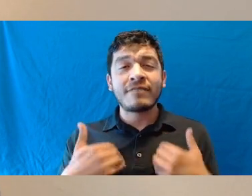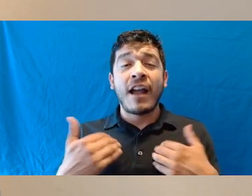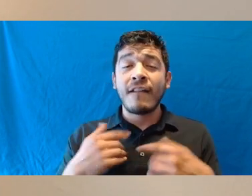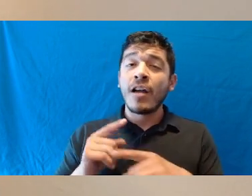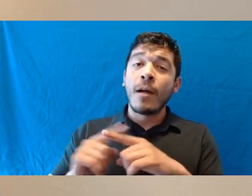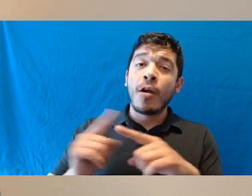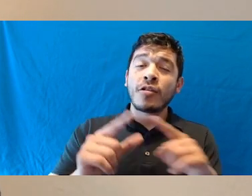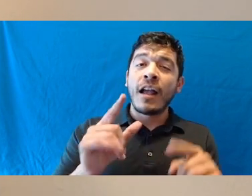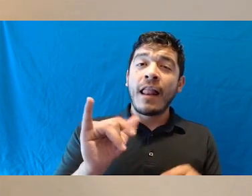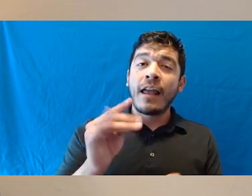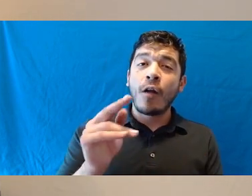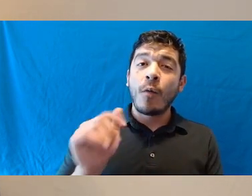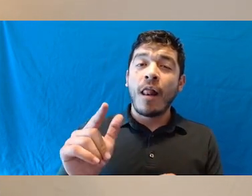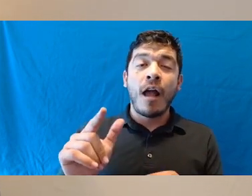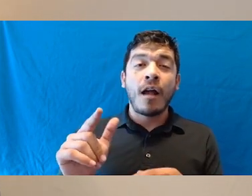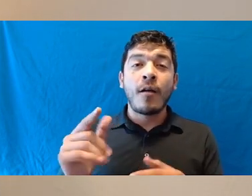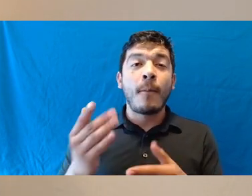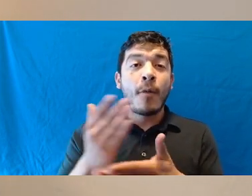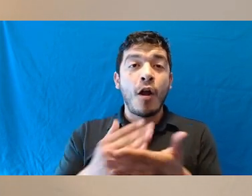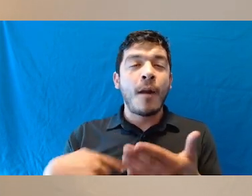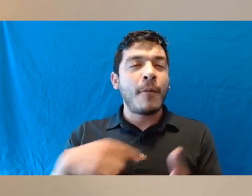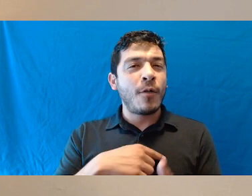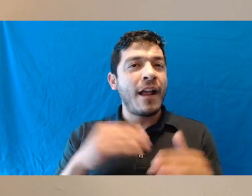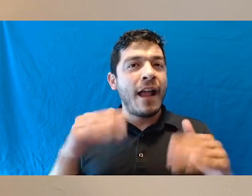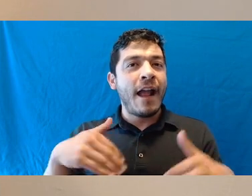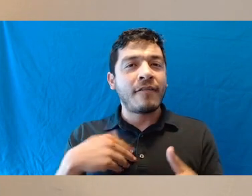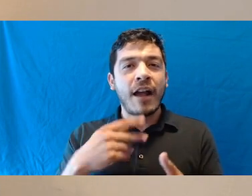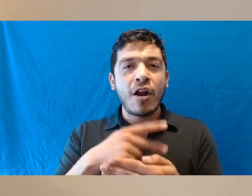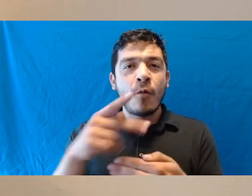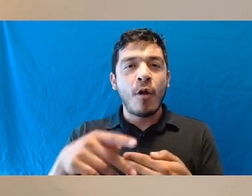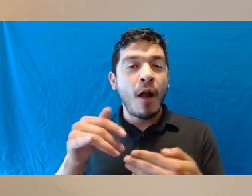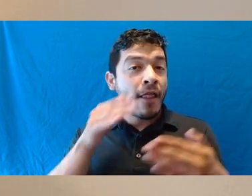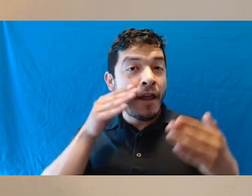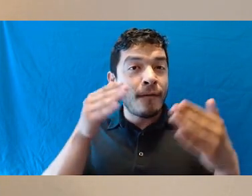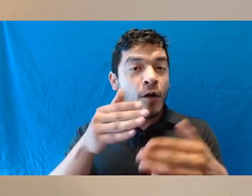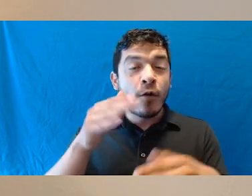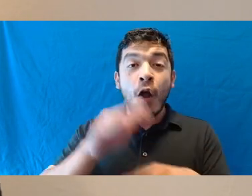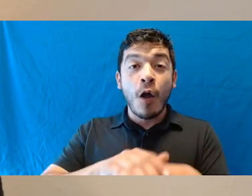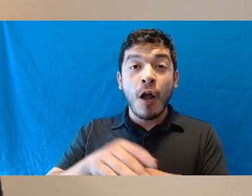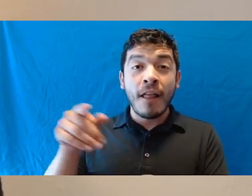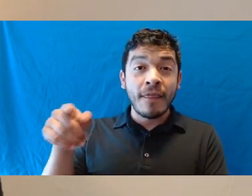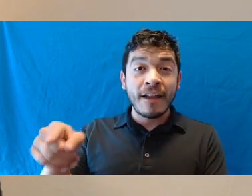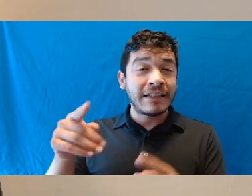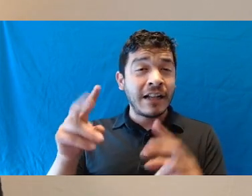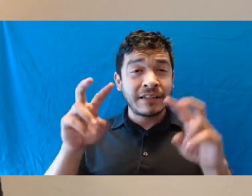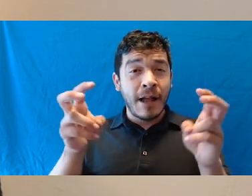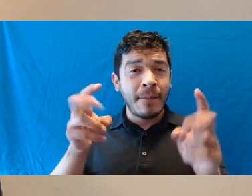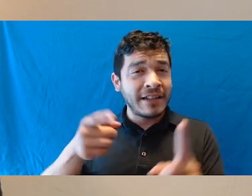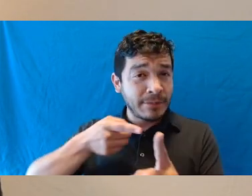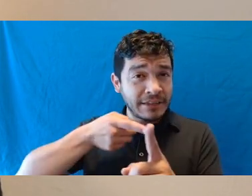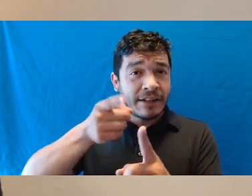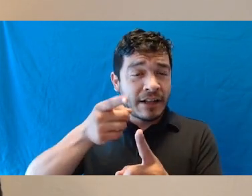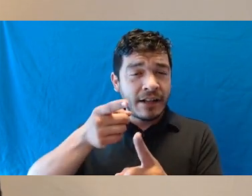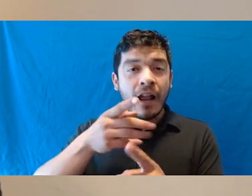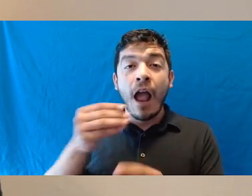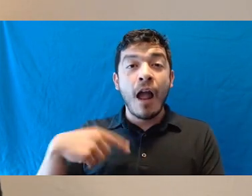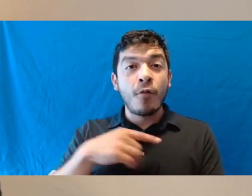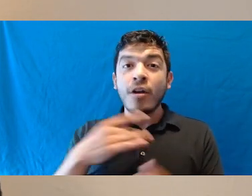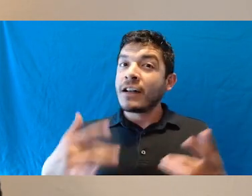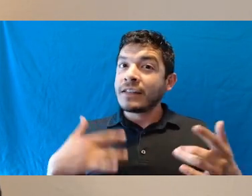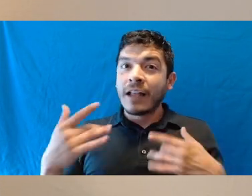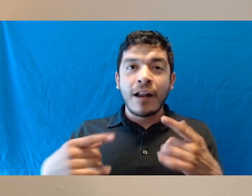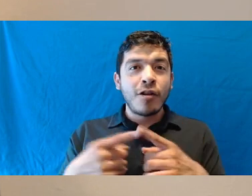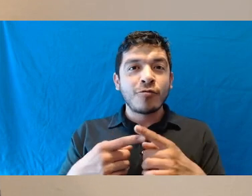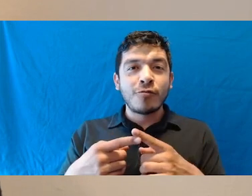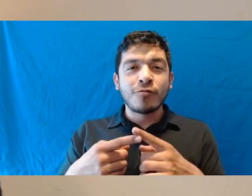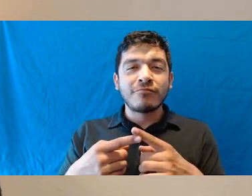yet to have an event or program that focuses on this topic specifically, and we're so excited to dig into a very important